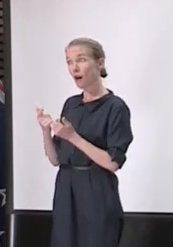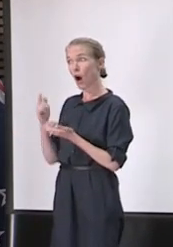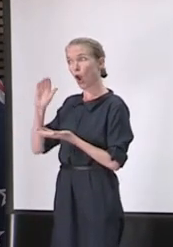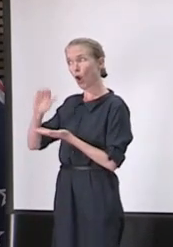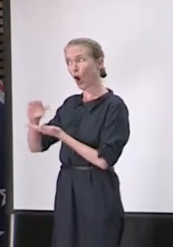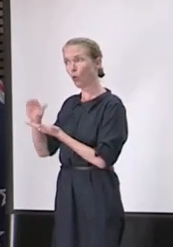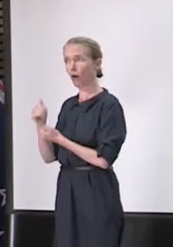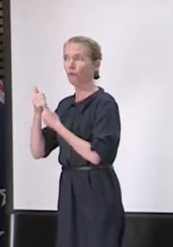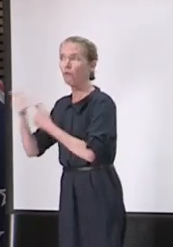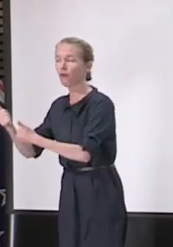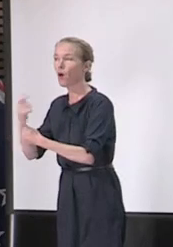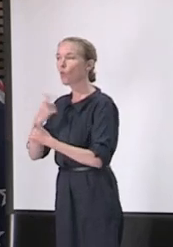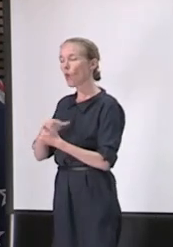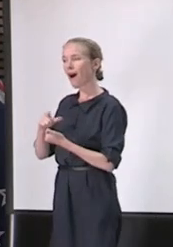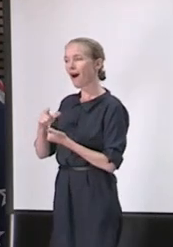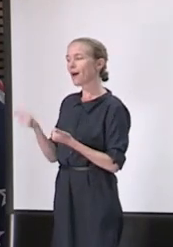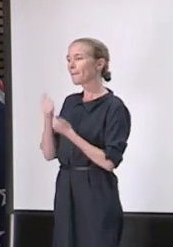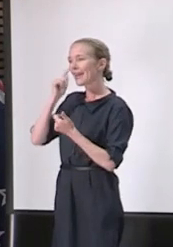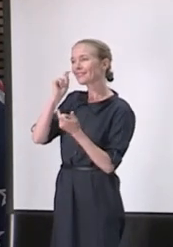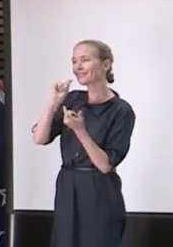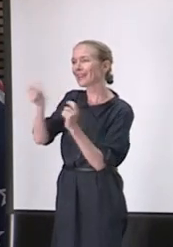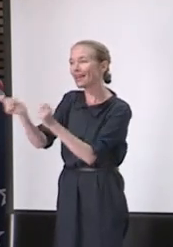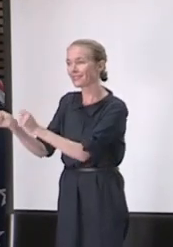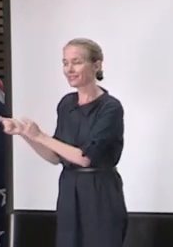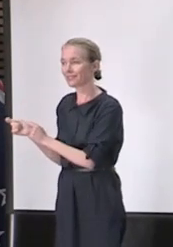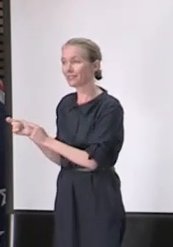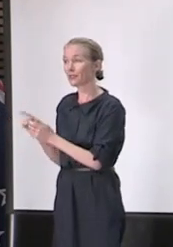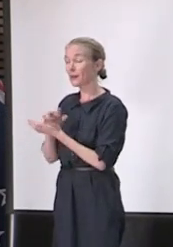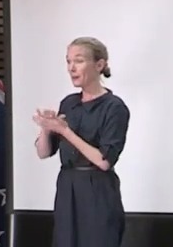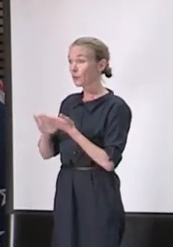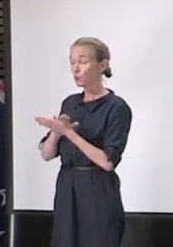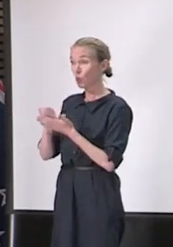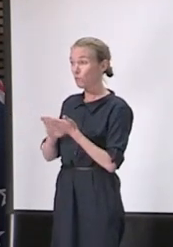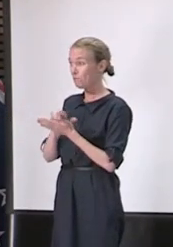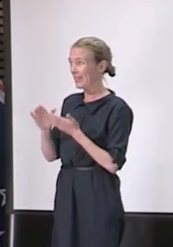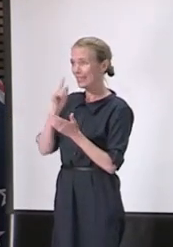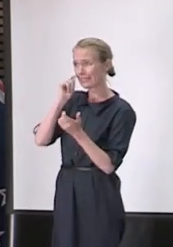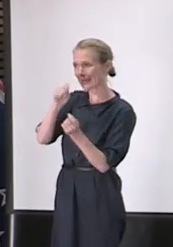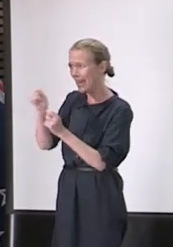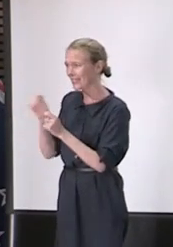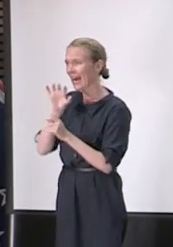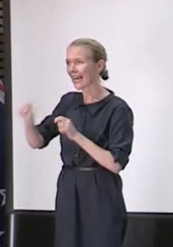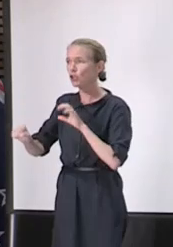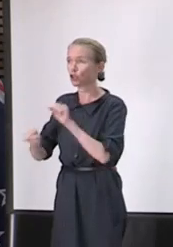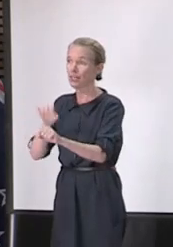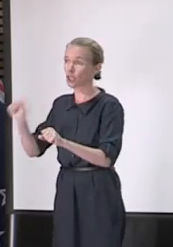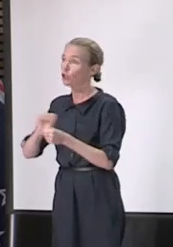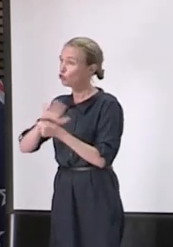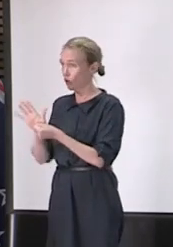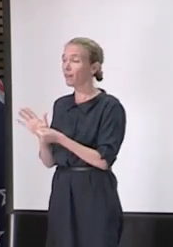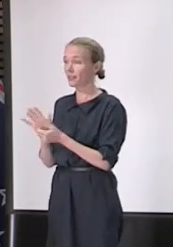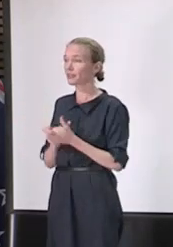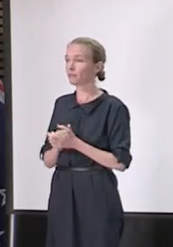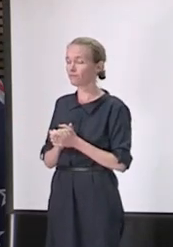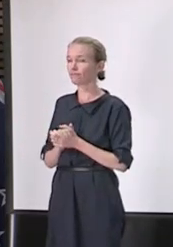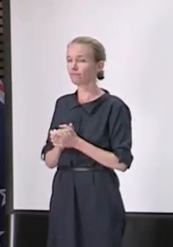level of confidence. We have picked up a very high proportion of the actual cases we have had, even through the lockdown period. Just the last couple of